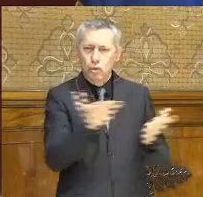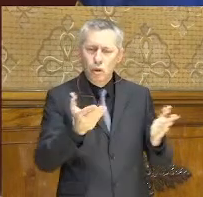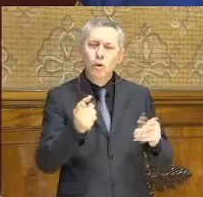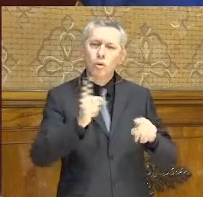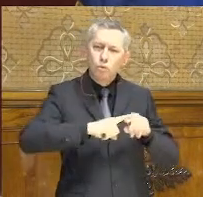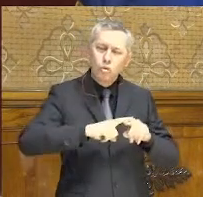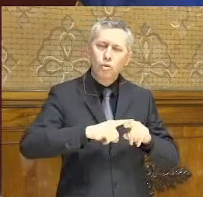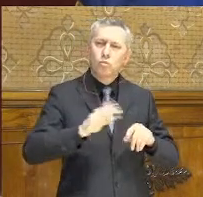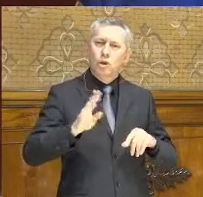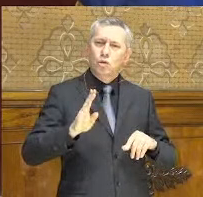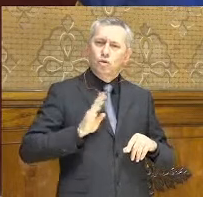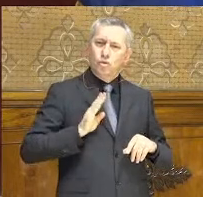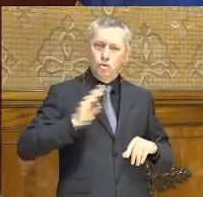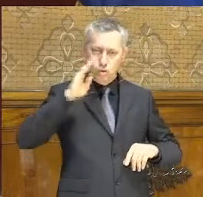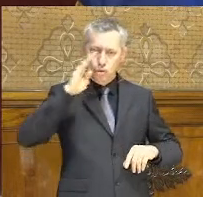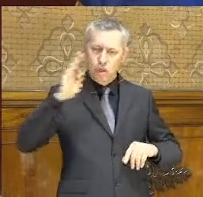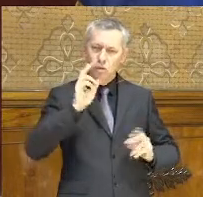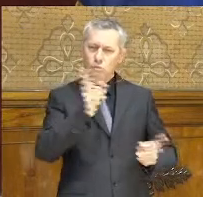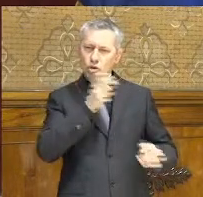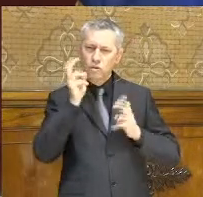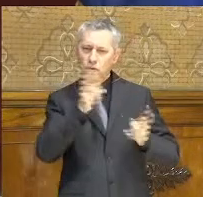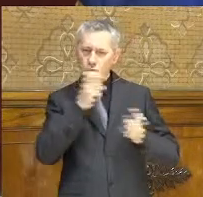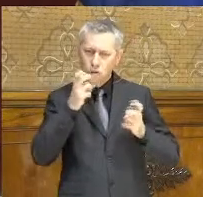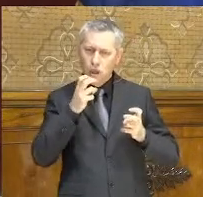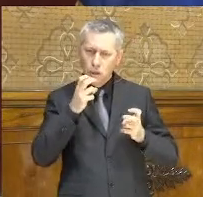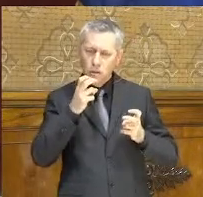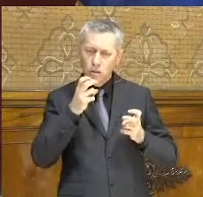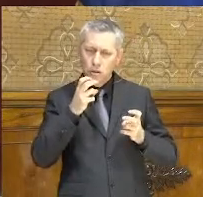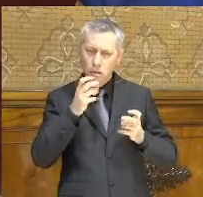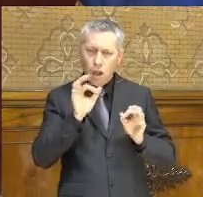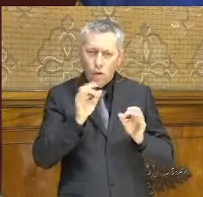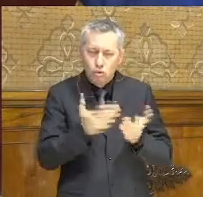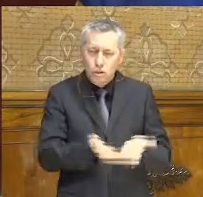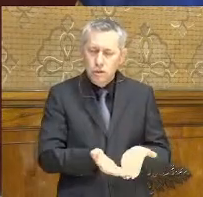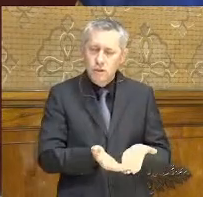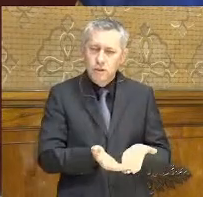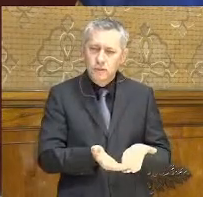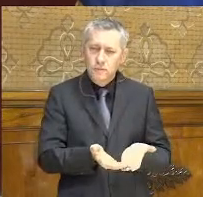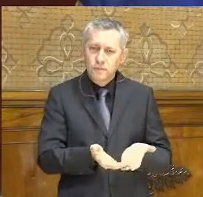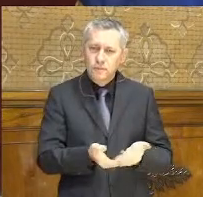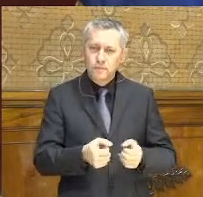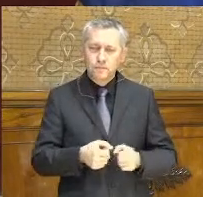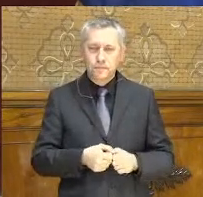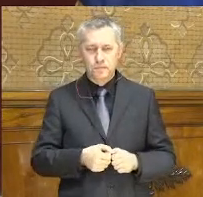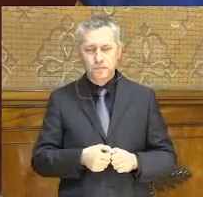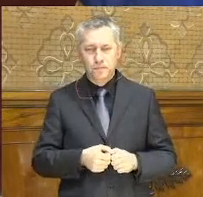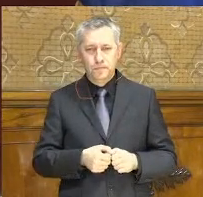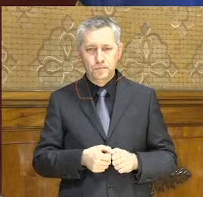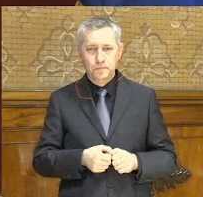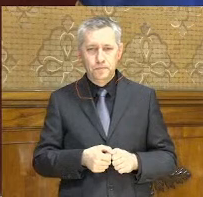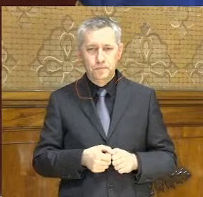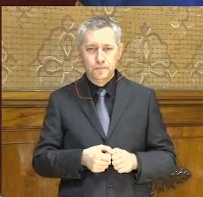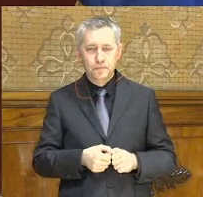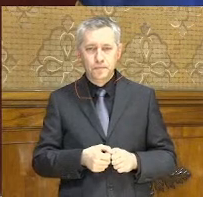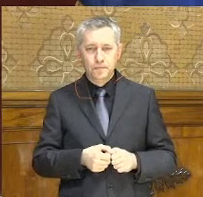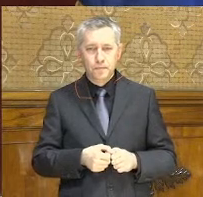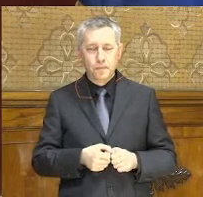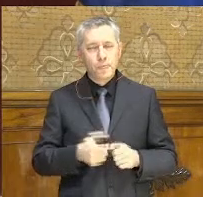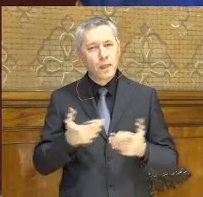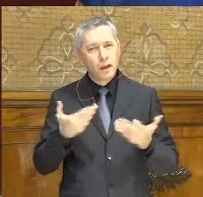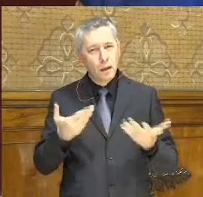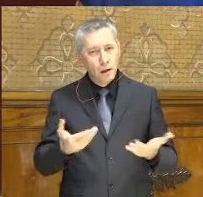underdogs. In the night we gaze upon the freedom, chimes of freedom flashing. These flashes of